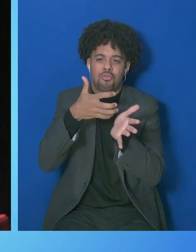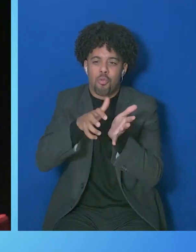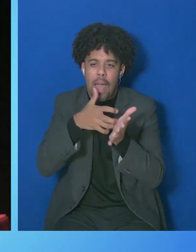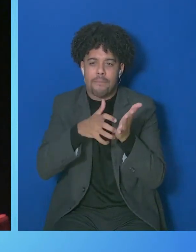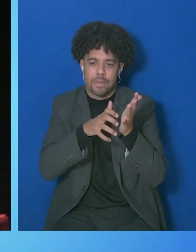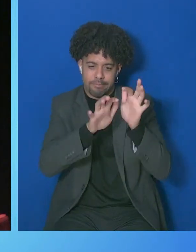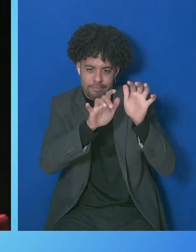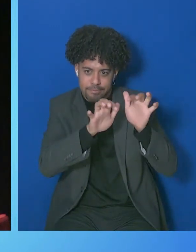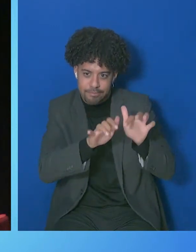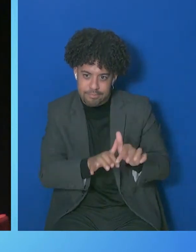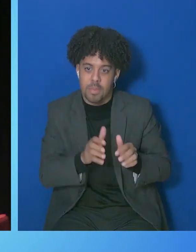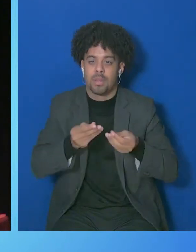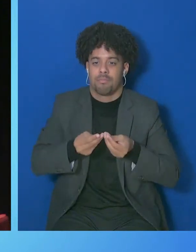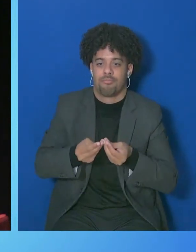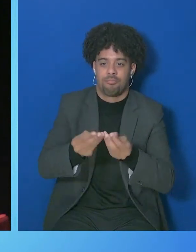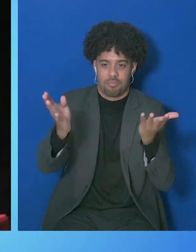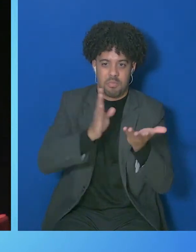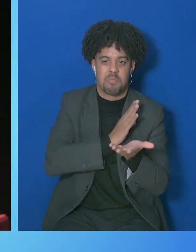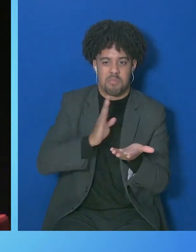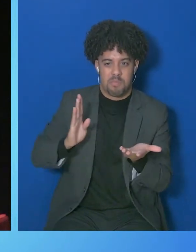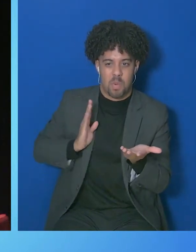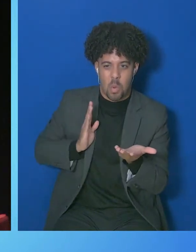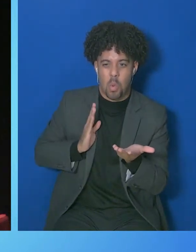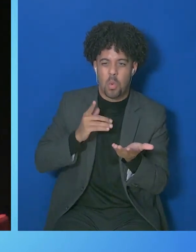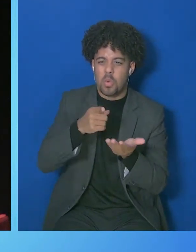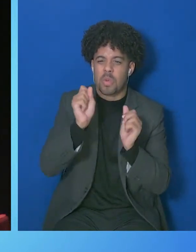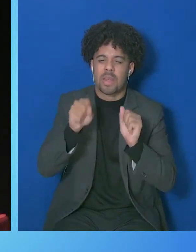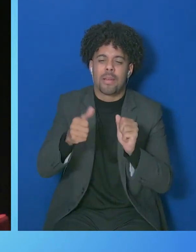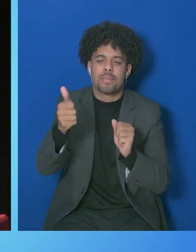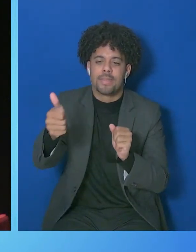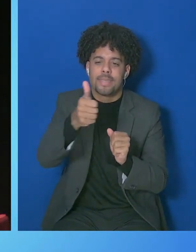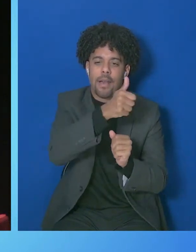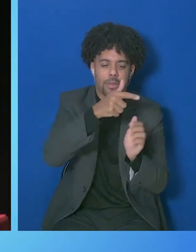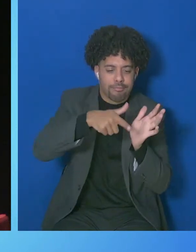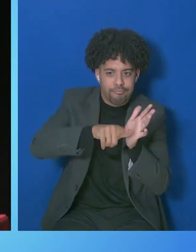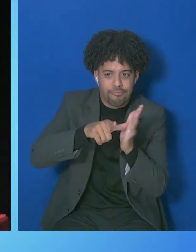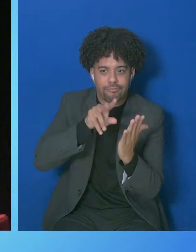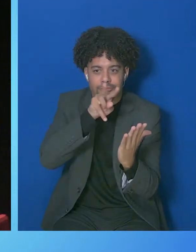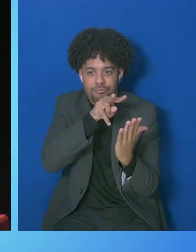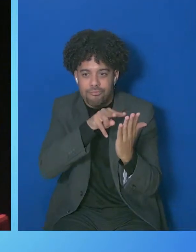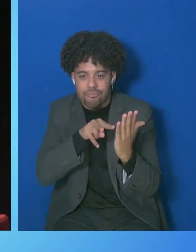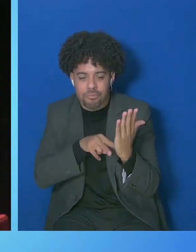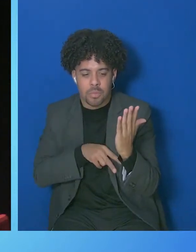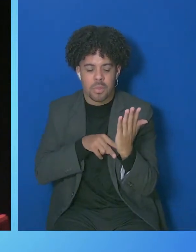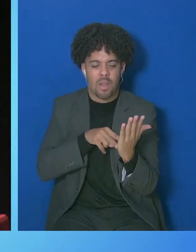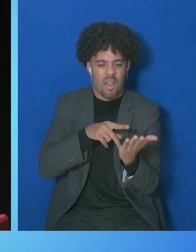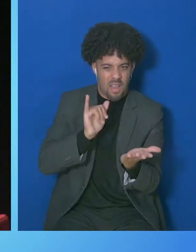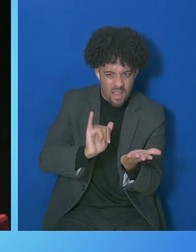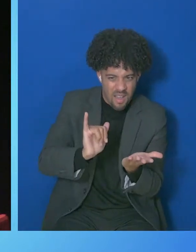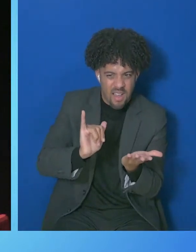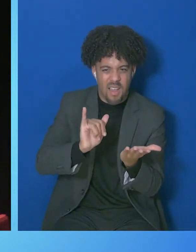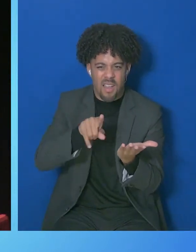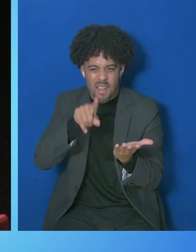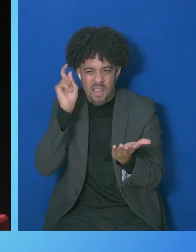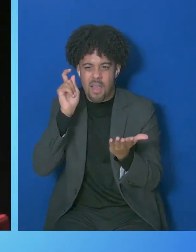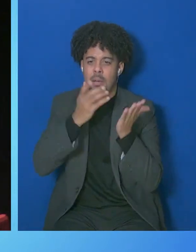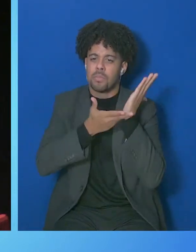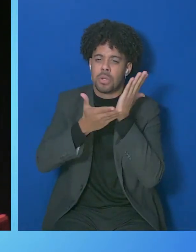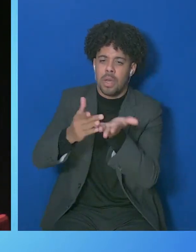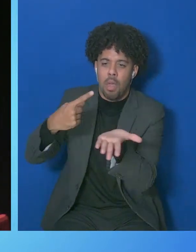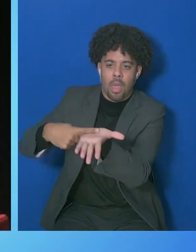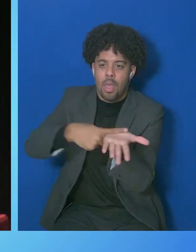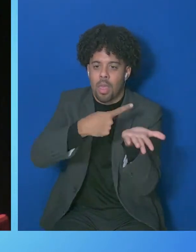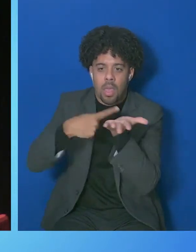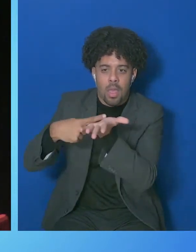We want you to take a look at that, have some conversations, dig into it, and provide us some feedback. The